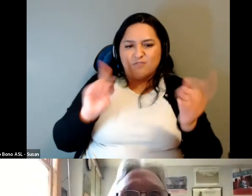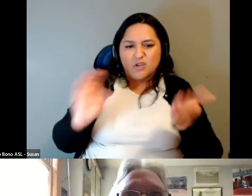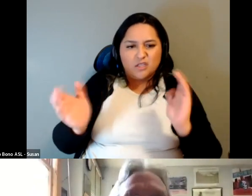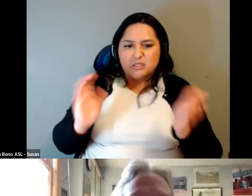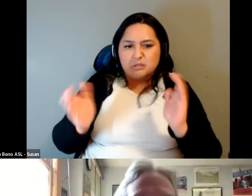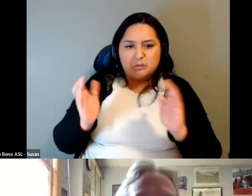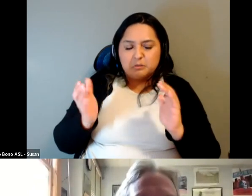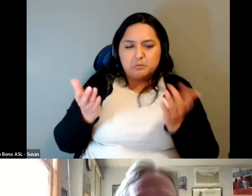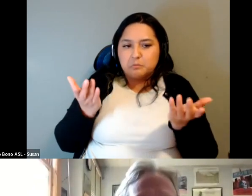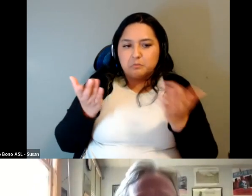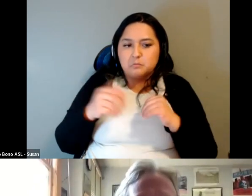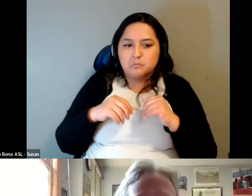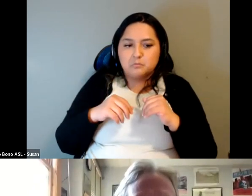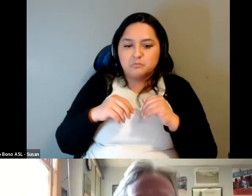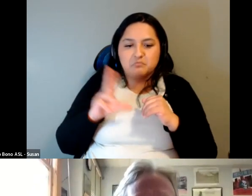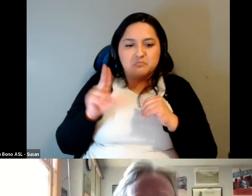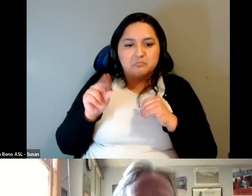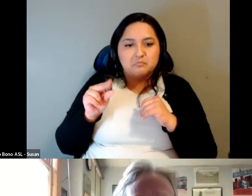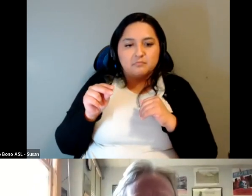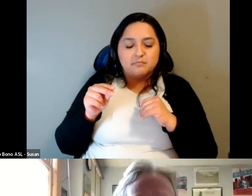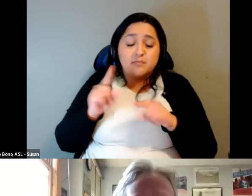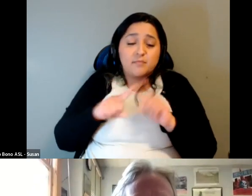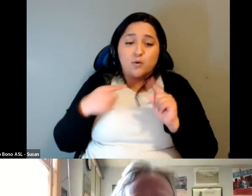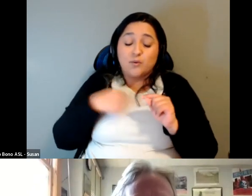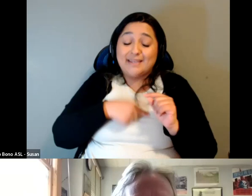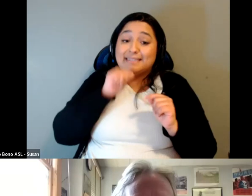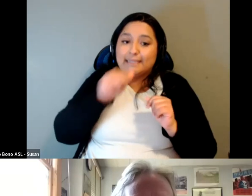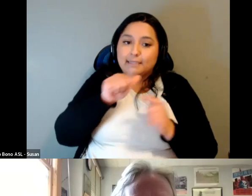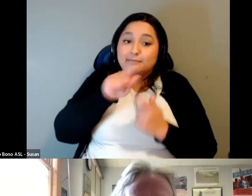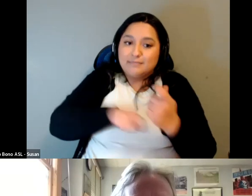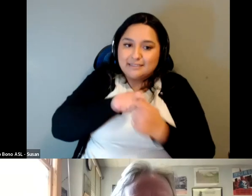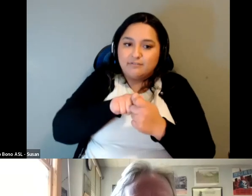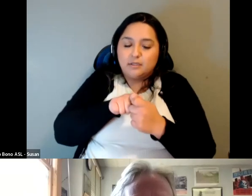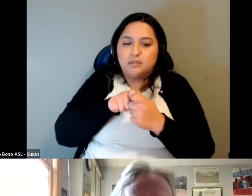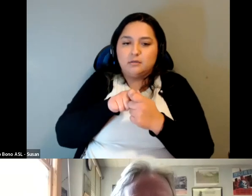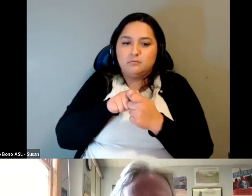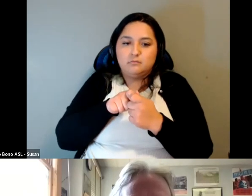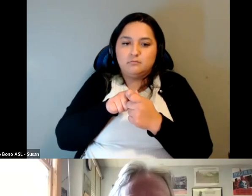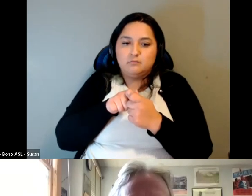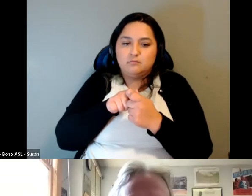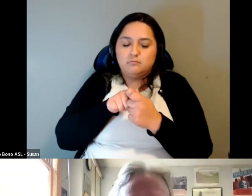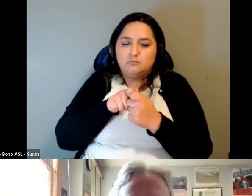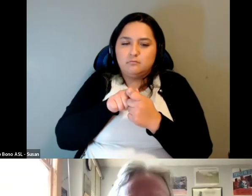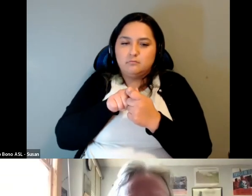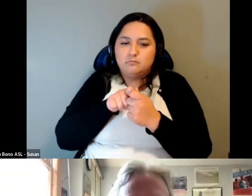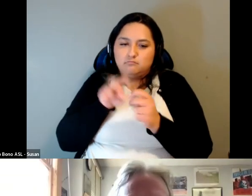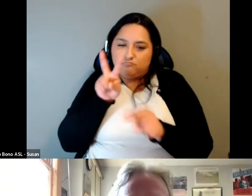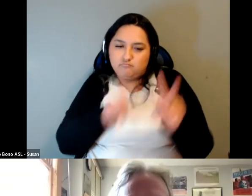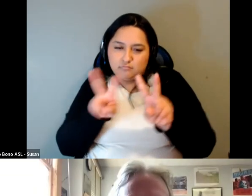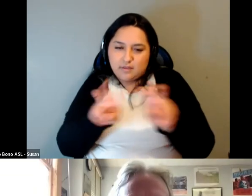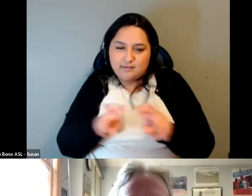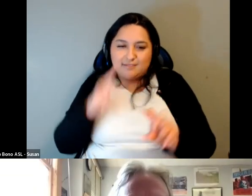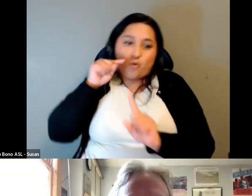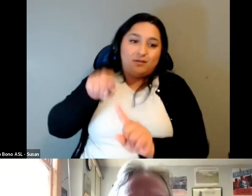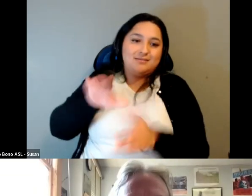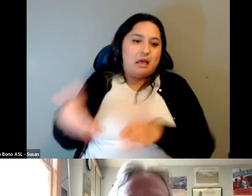So I can't say if that was specific. We didn't do that analysis specifically for people who use drugs. Got it. Thanks. Yeah, that would